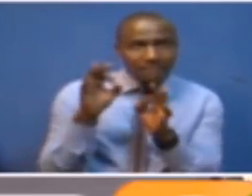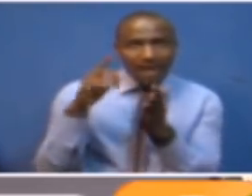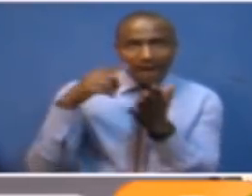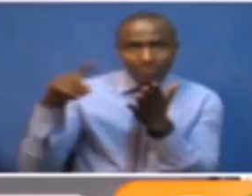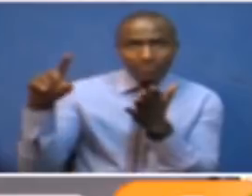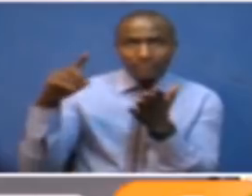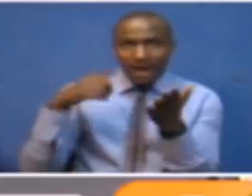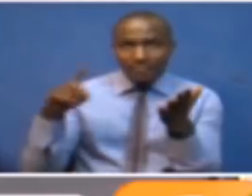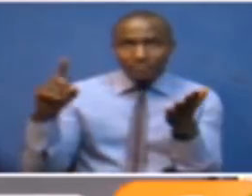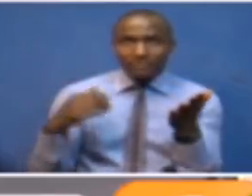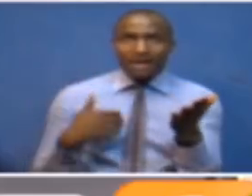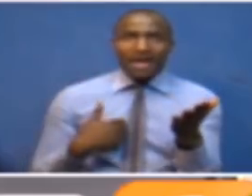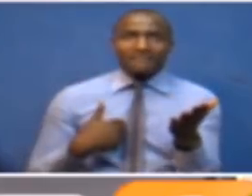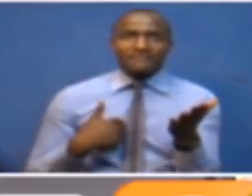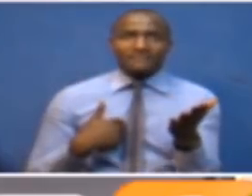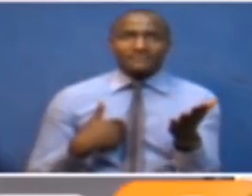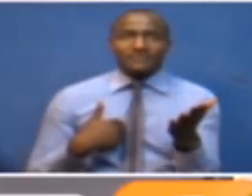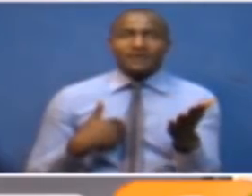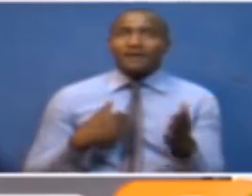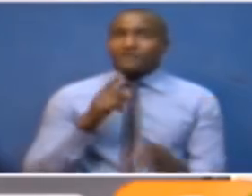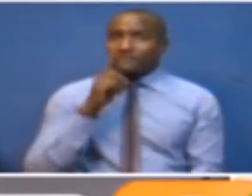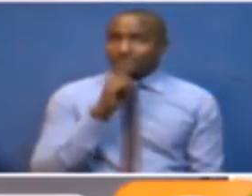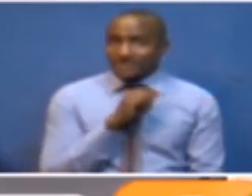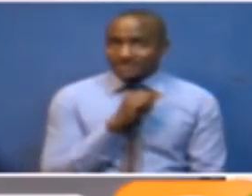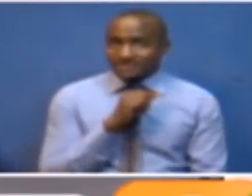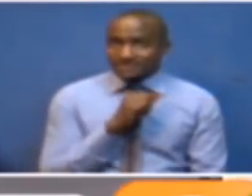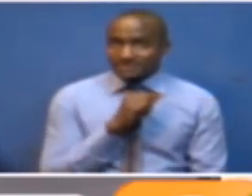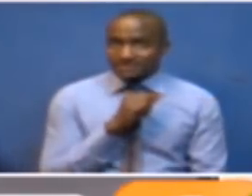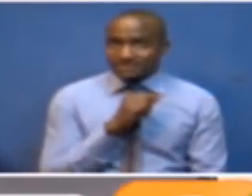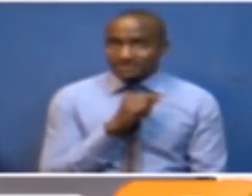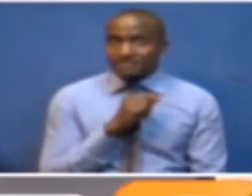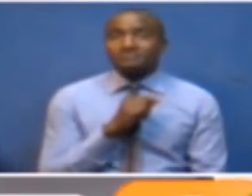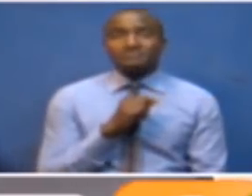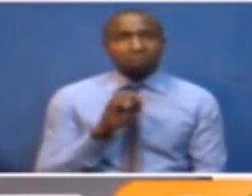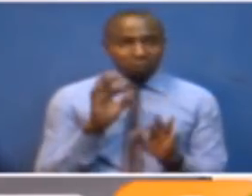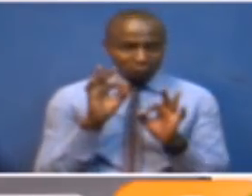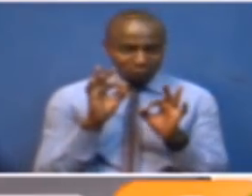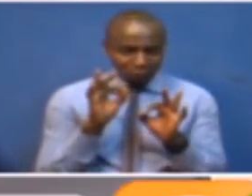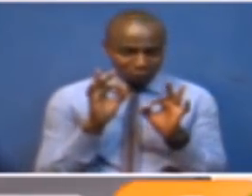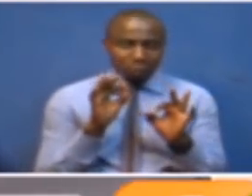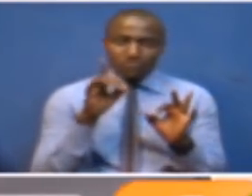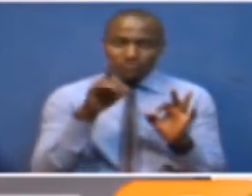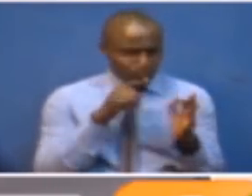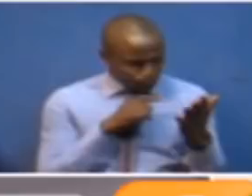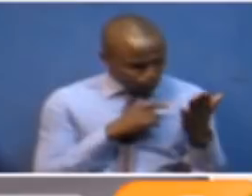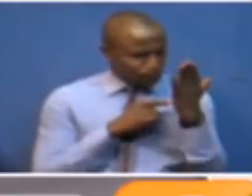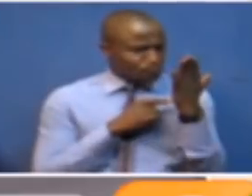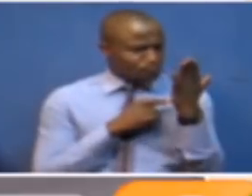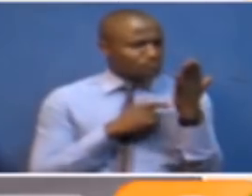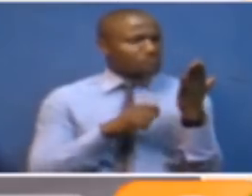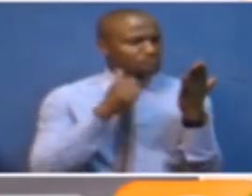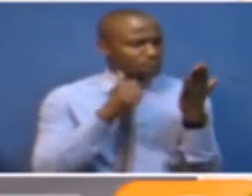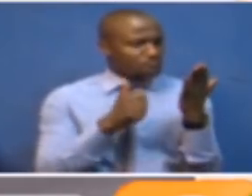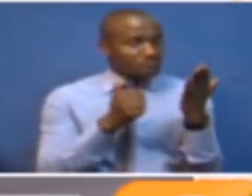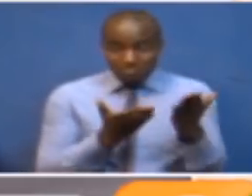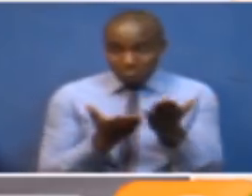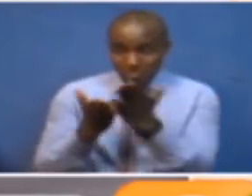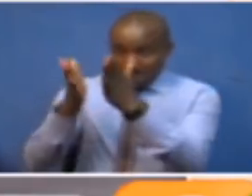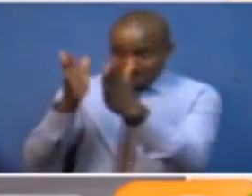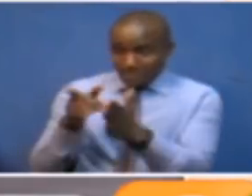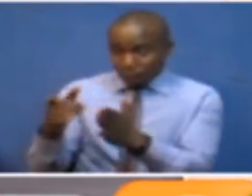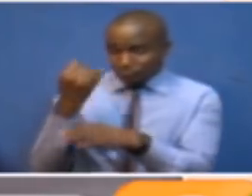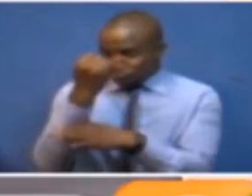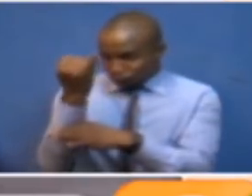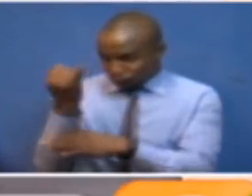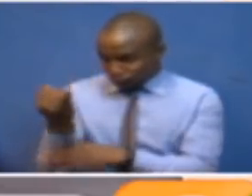are required. So your building is done, right? It's good, it's a drawing, you agree with it. Your architect then takes these plans that he